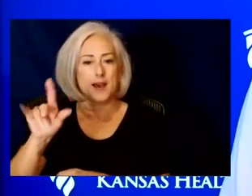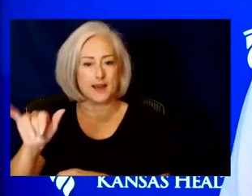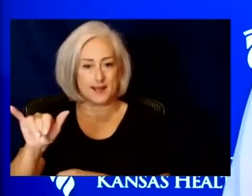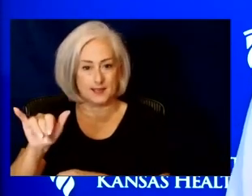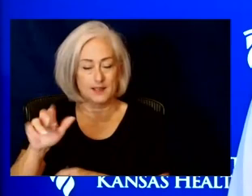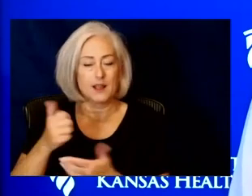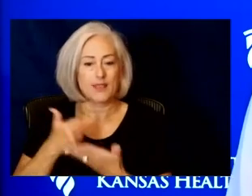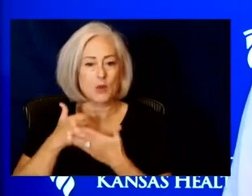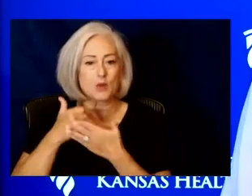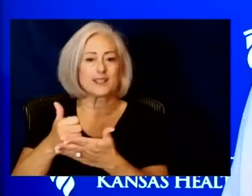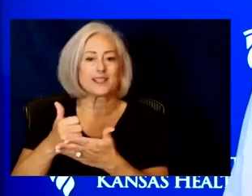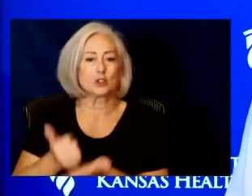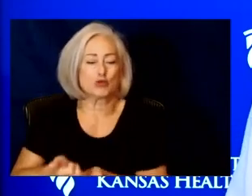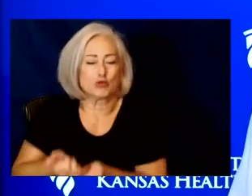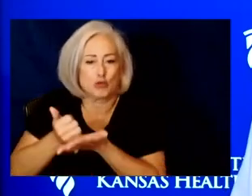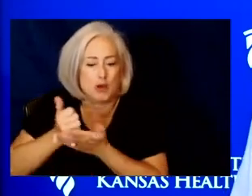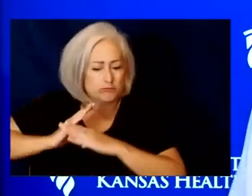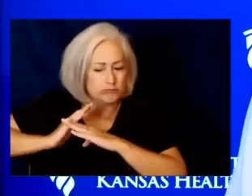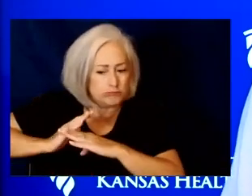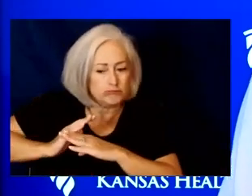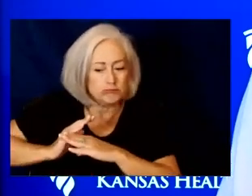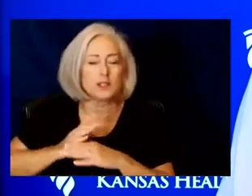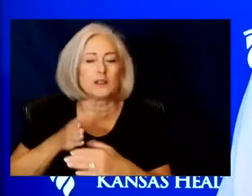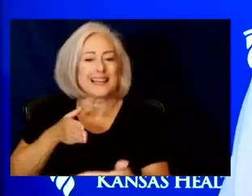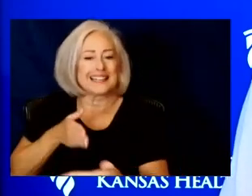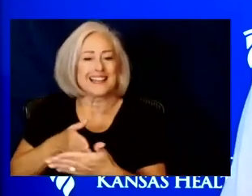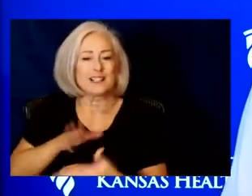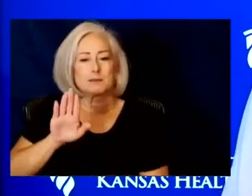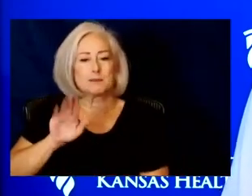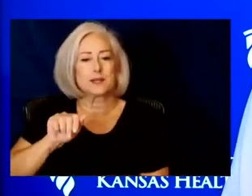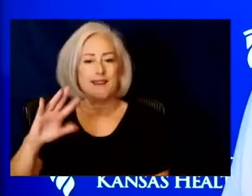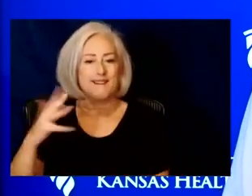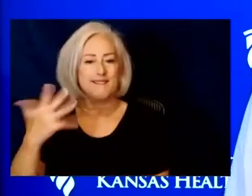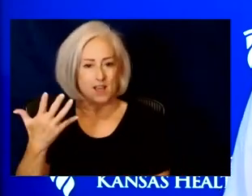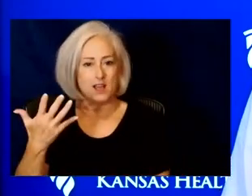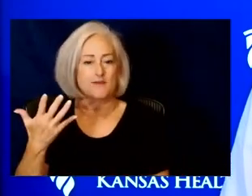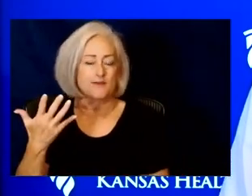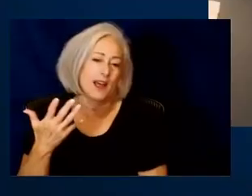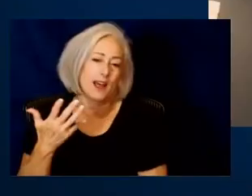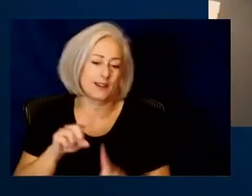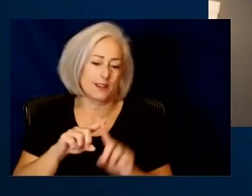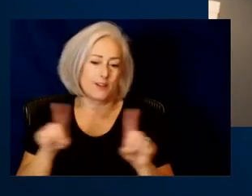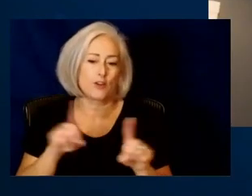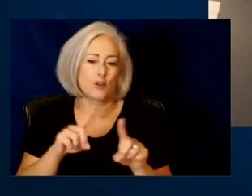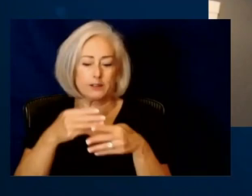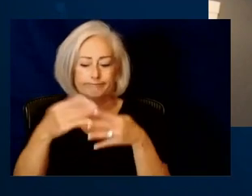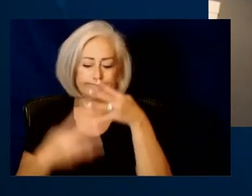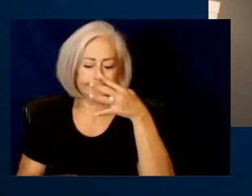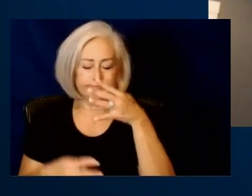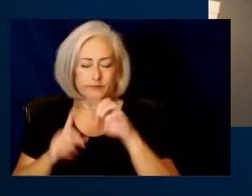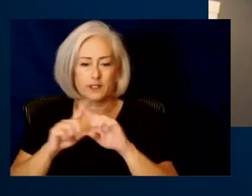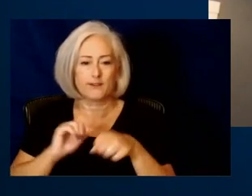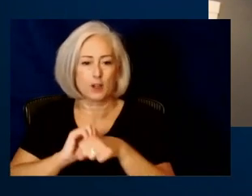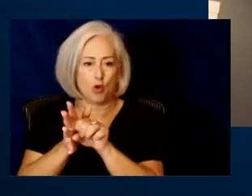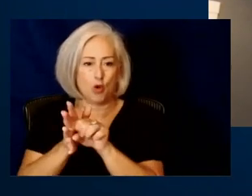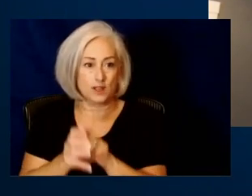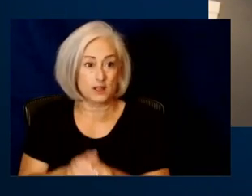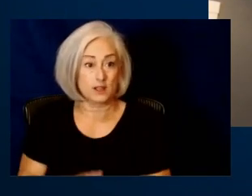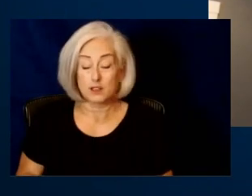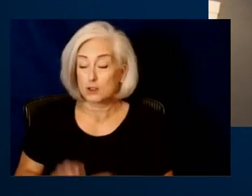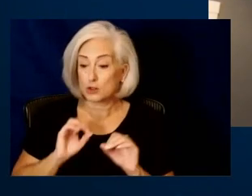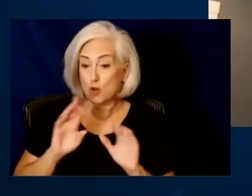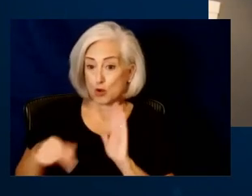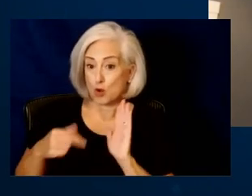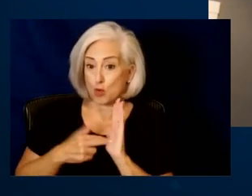effectiveness against BA5 and what we've seen through Omicron and its subvariants. So no role in prevention or with transplant